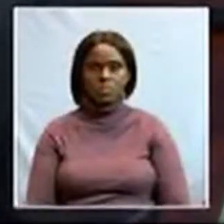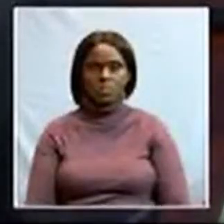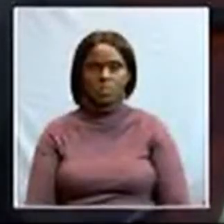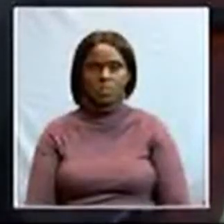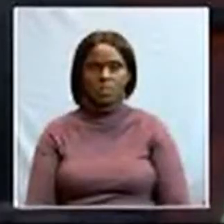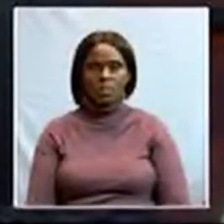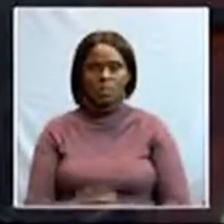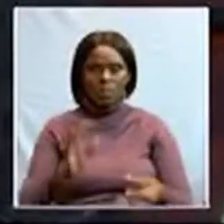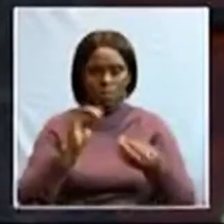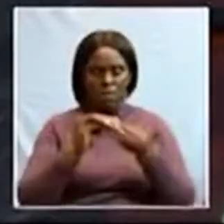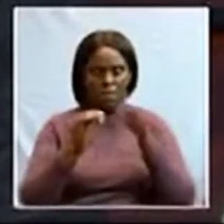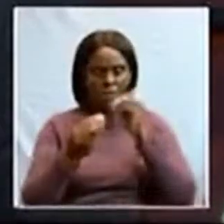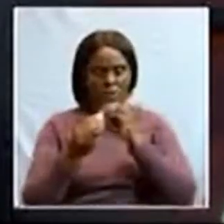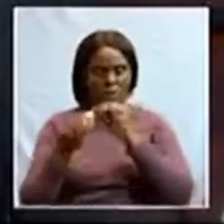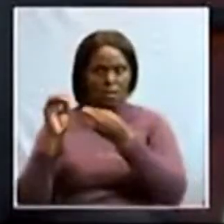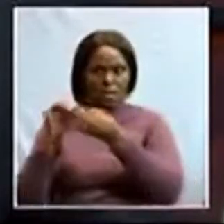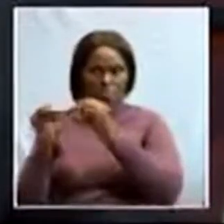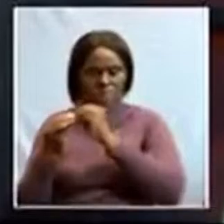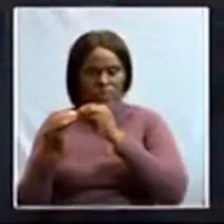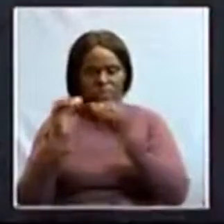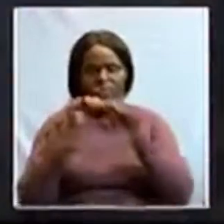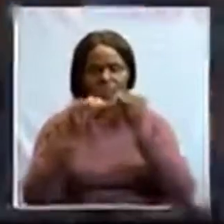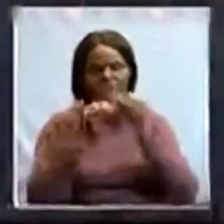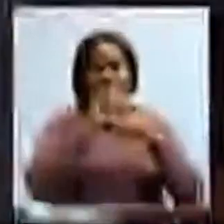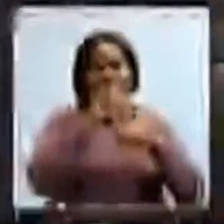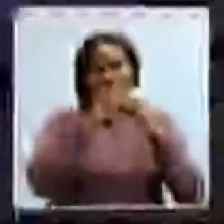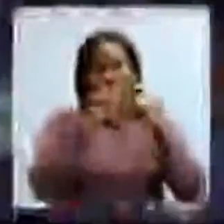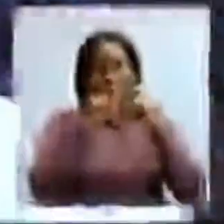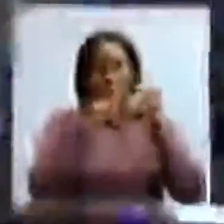The figure questioned is